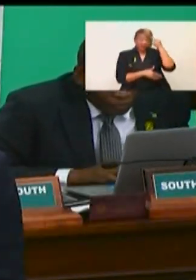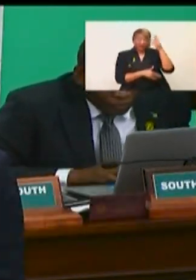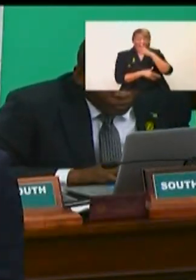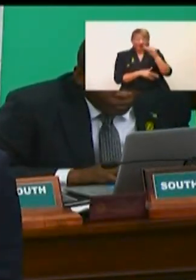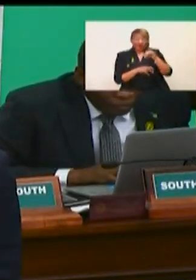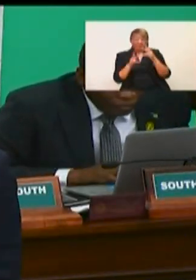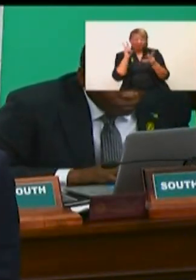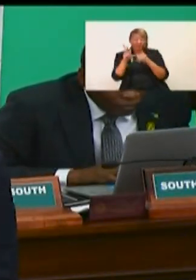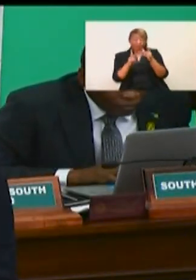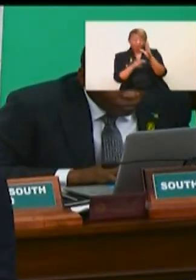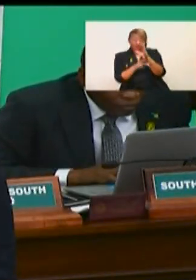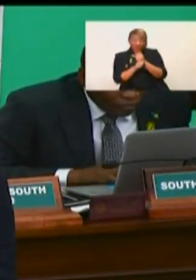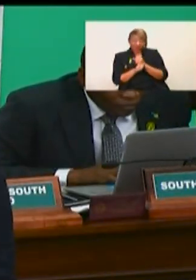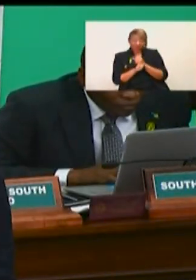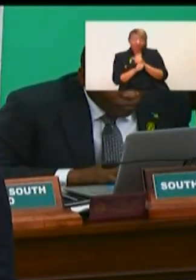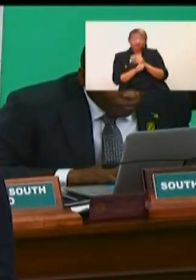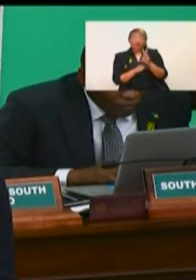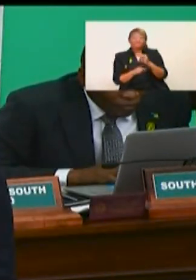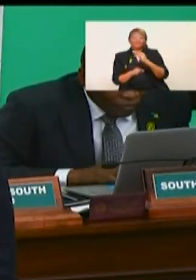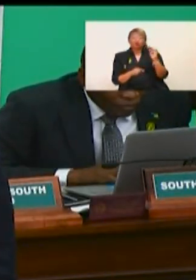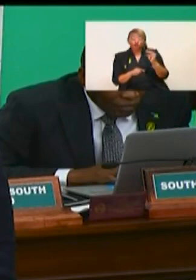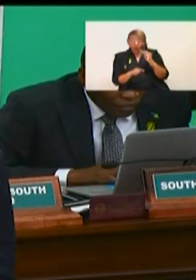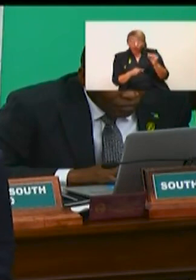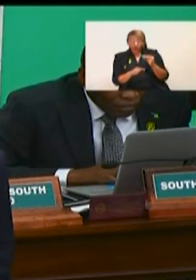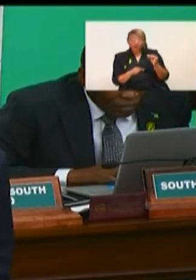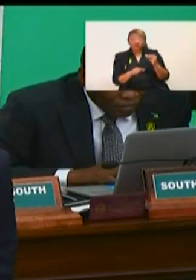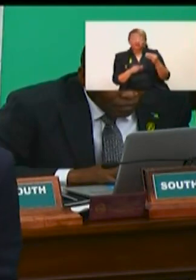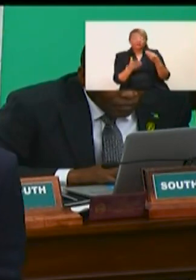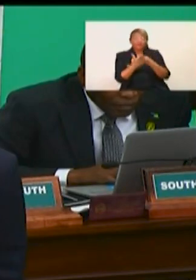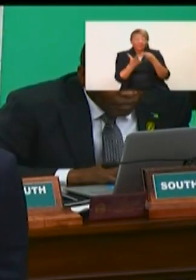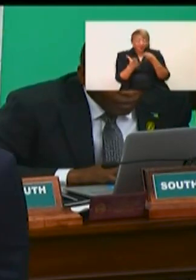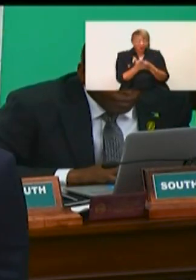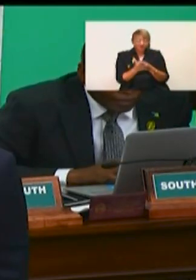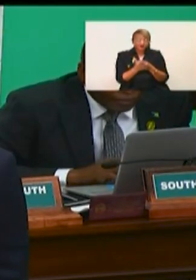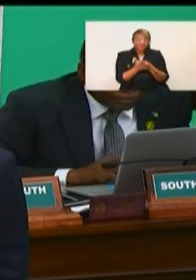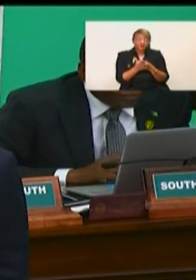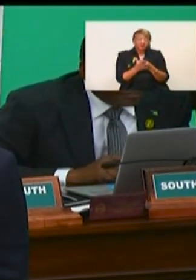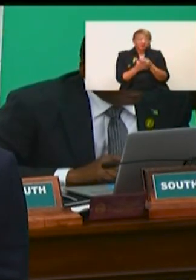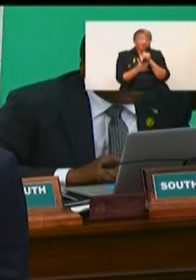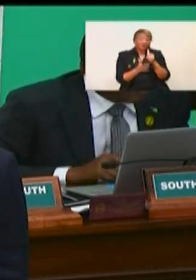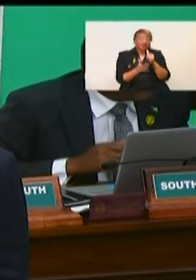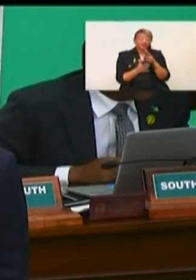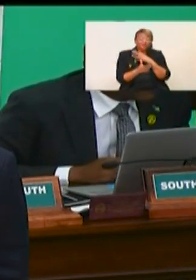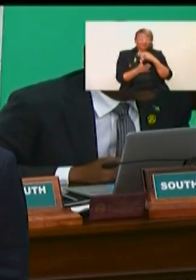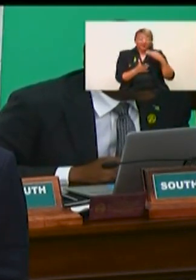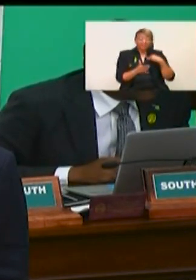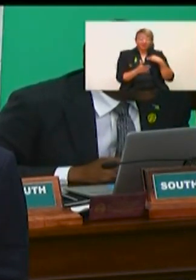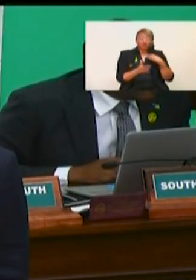people receive the majority of the funds, not as the member has tried to present.